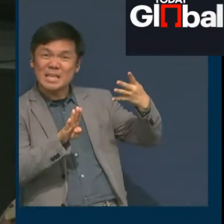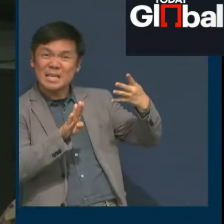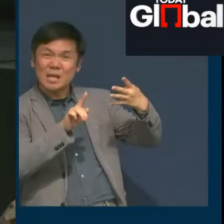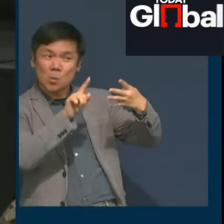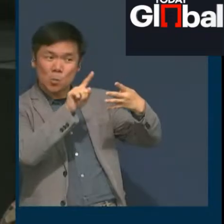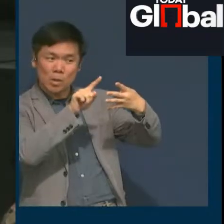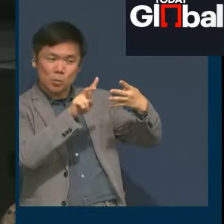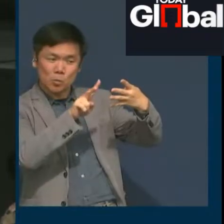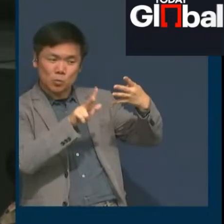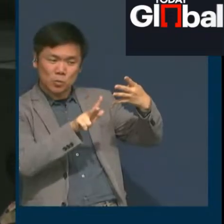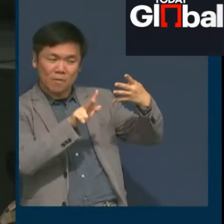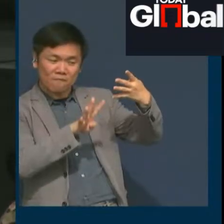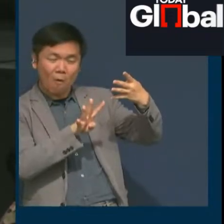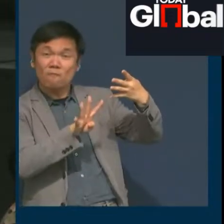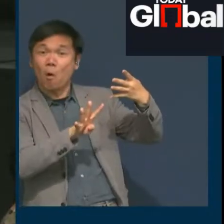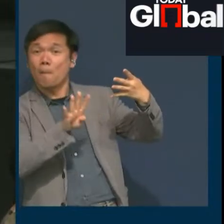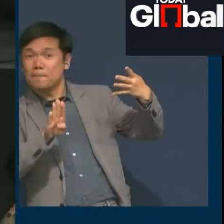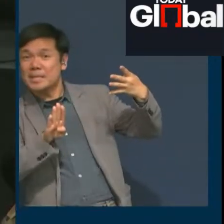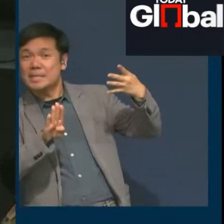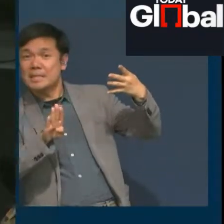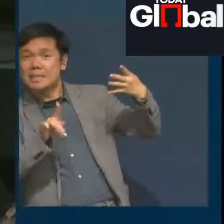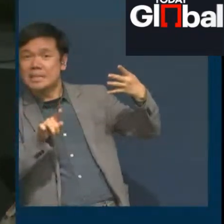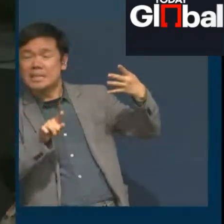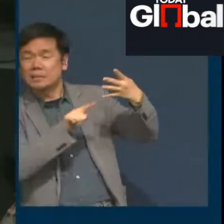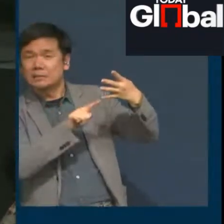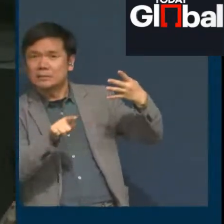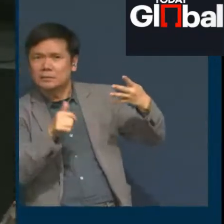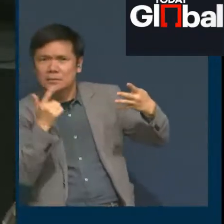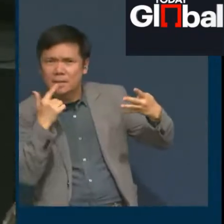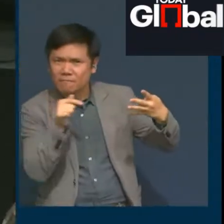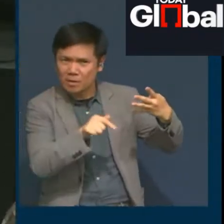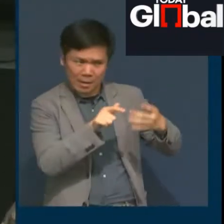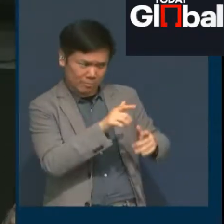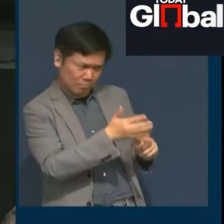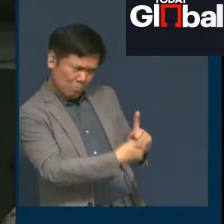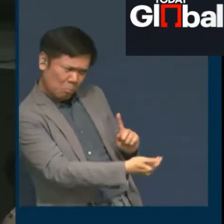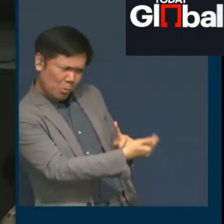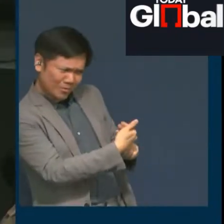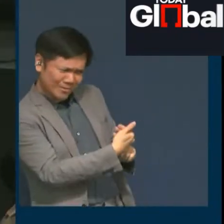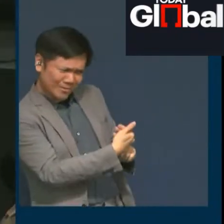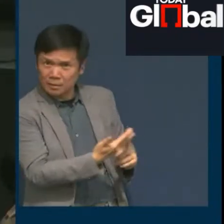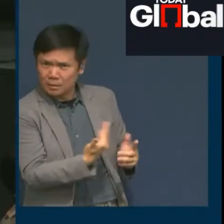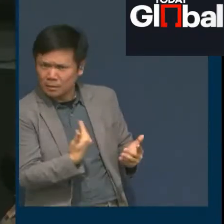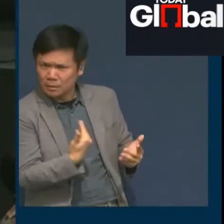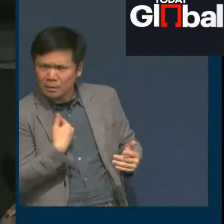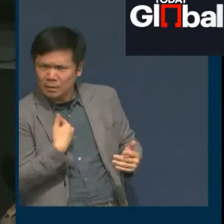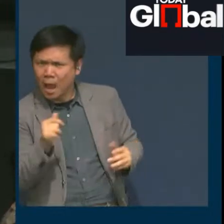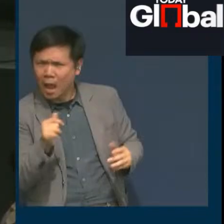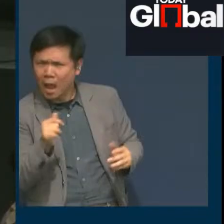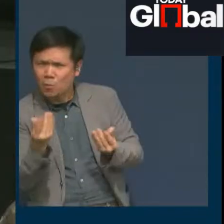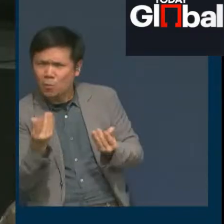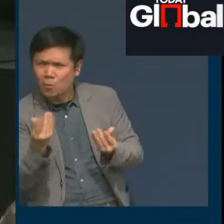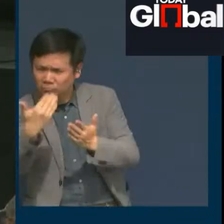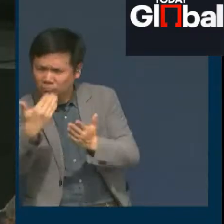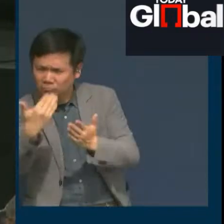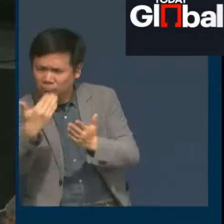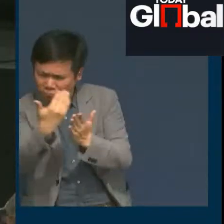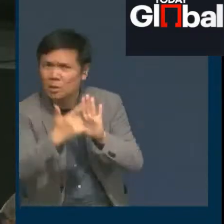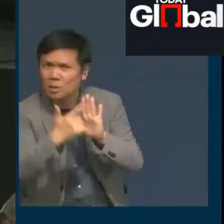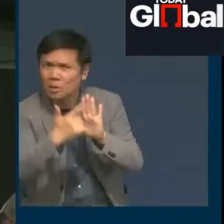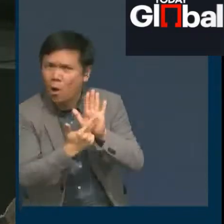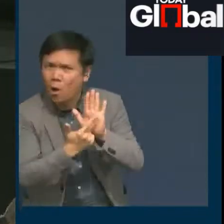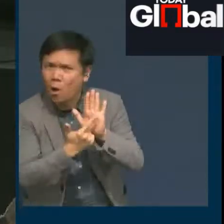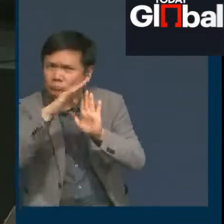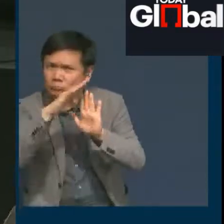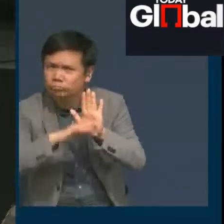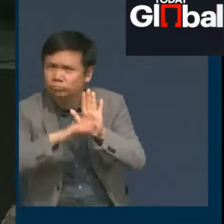23 laws that protect persons with disabilities. Can you provide us with a list of all of these laws? Now,